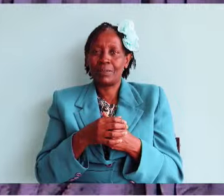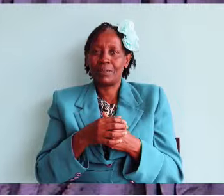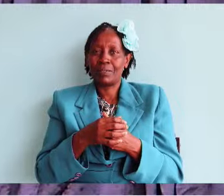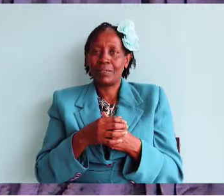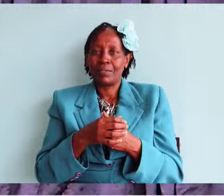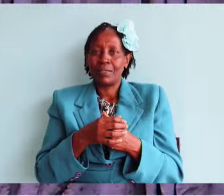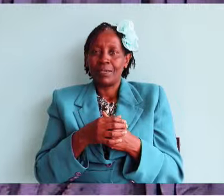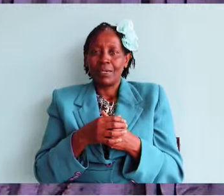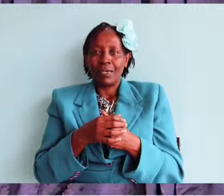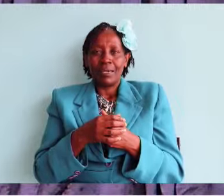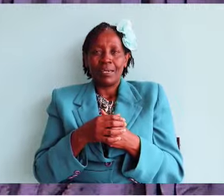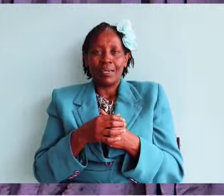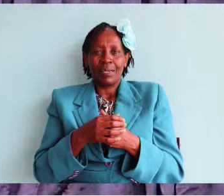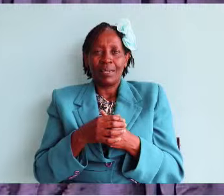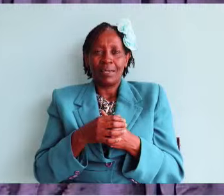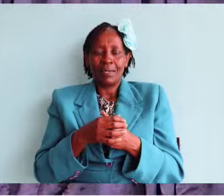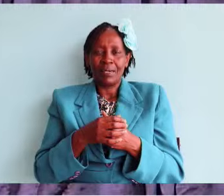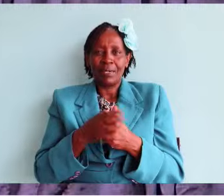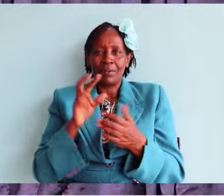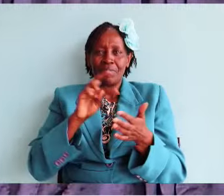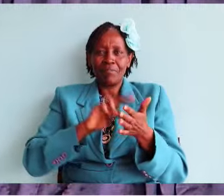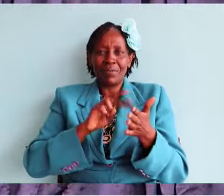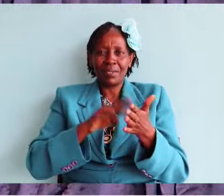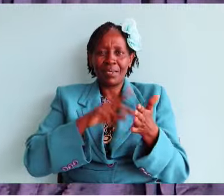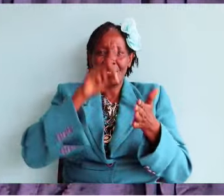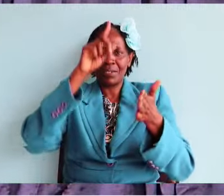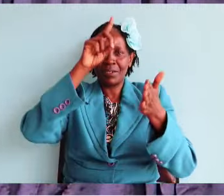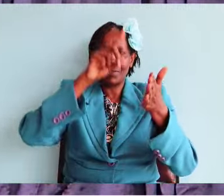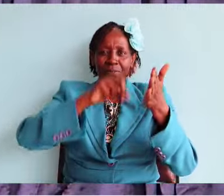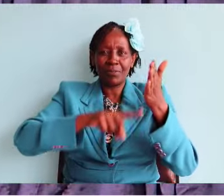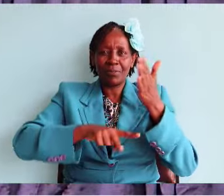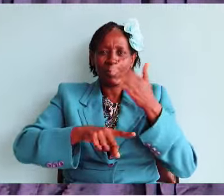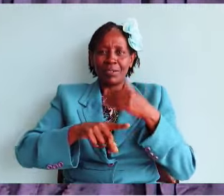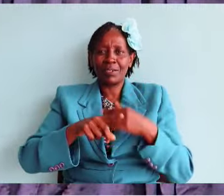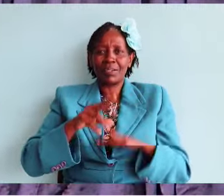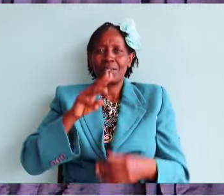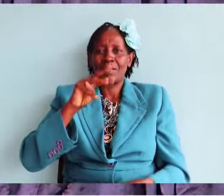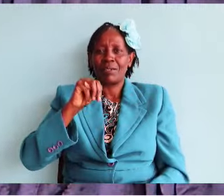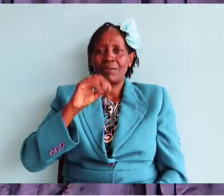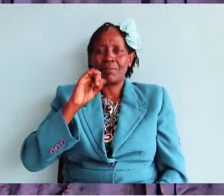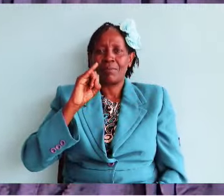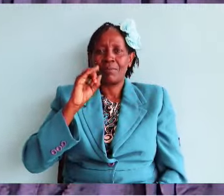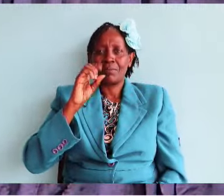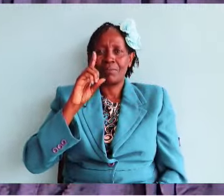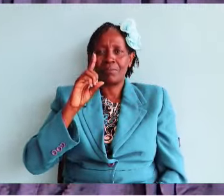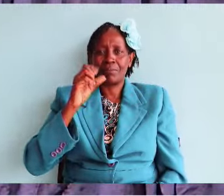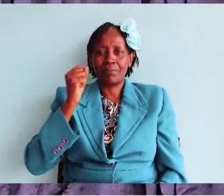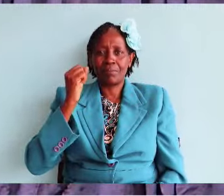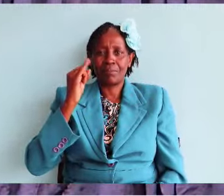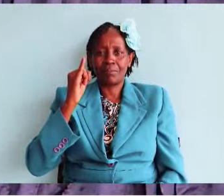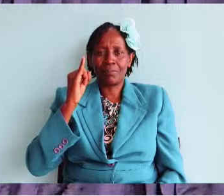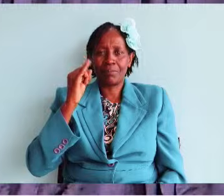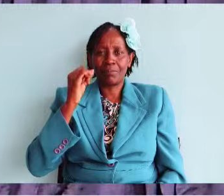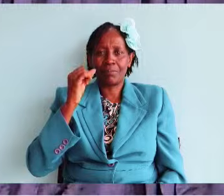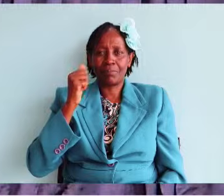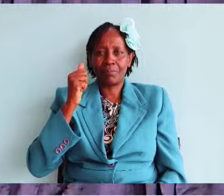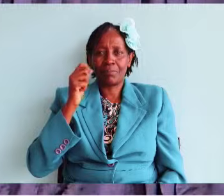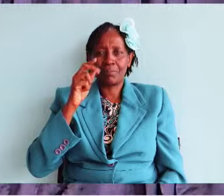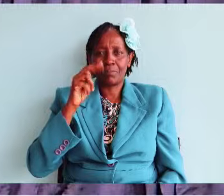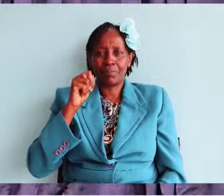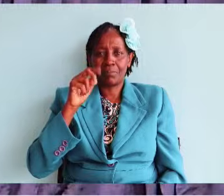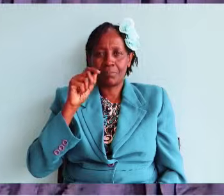Because the Midianites are like the locusts in abundance. That is what my translation say.